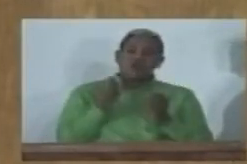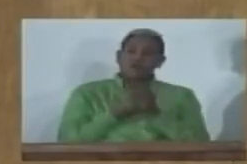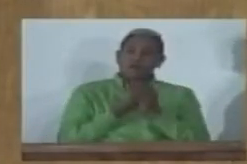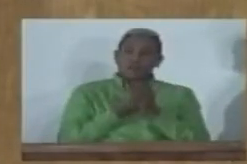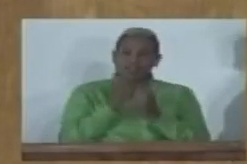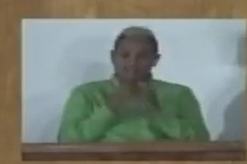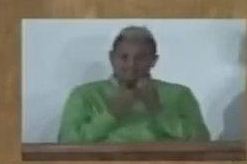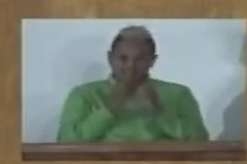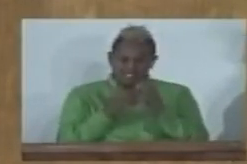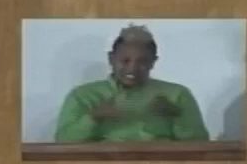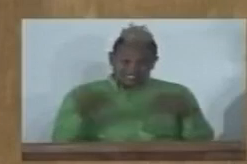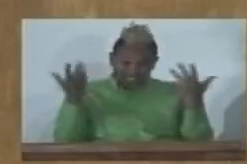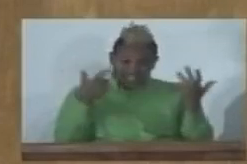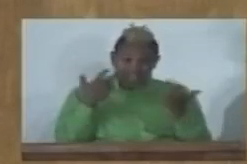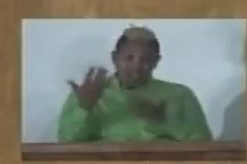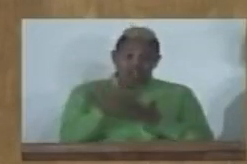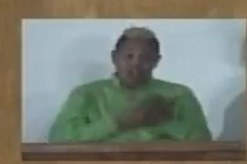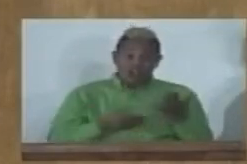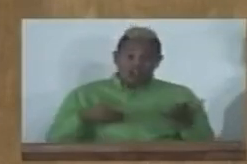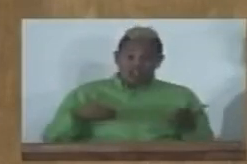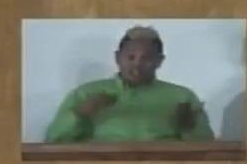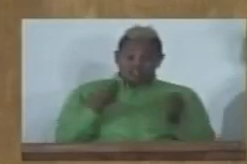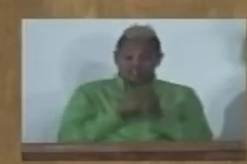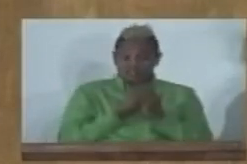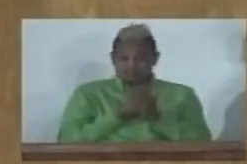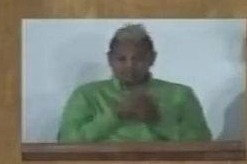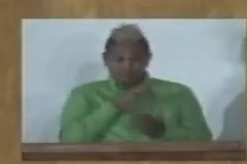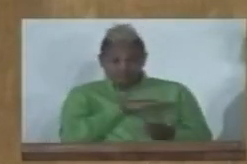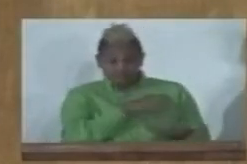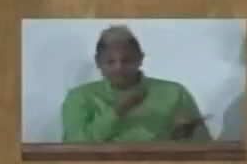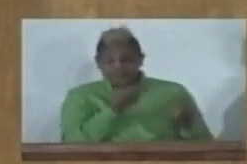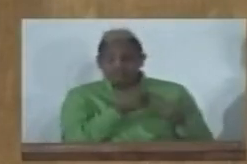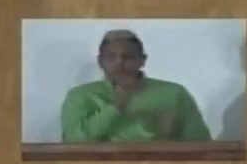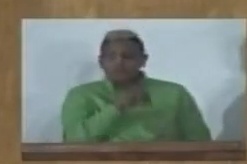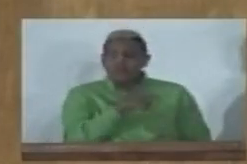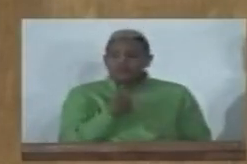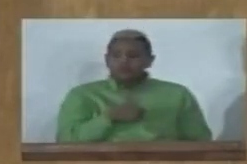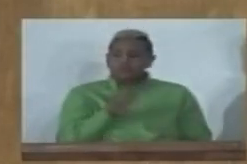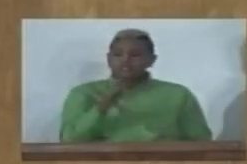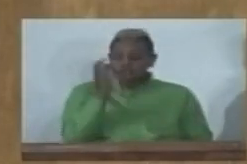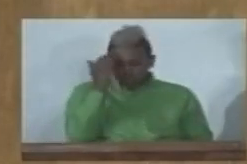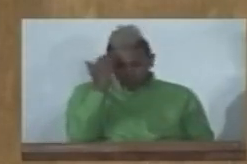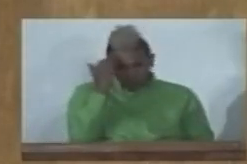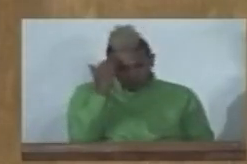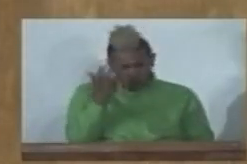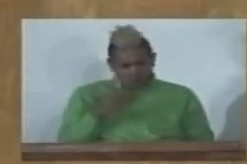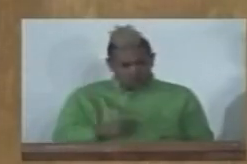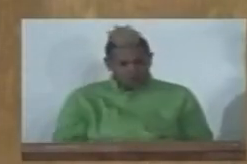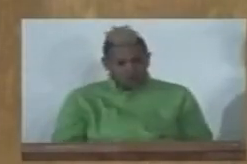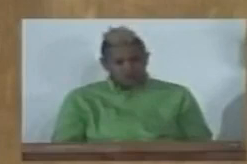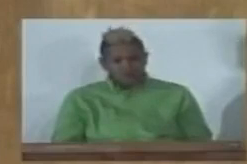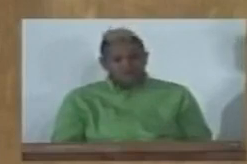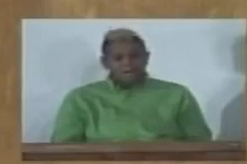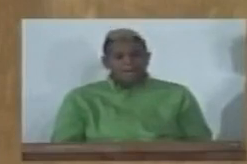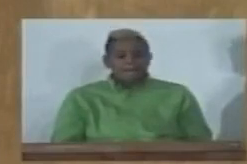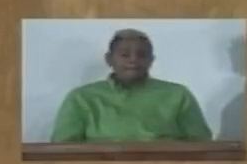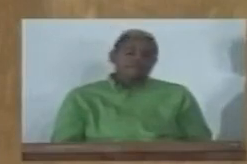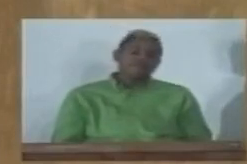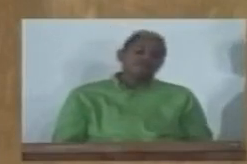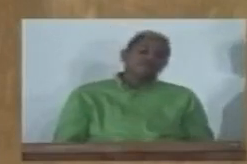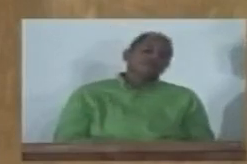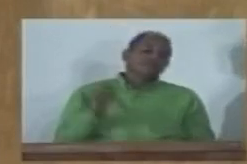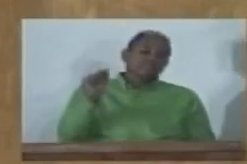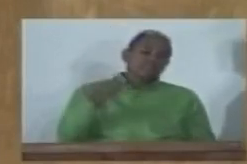up and collect the bag of that? We need to know. So yes, we're going to support you on